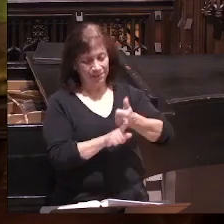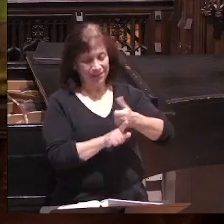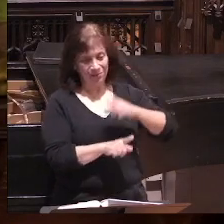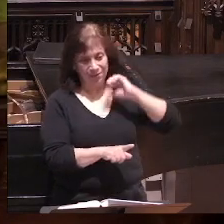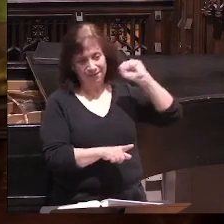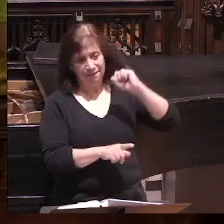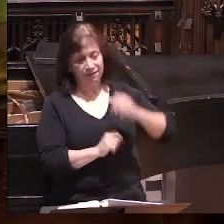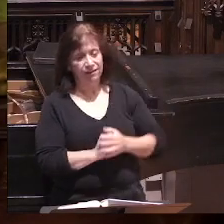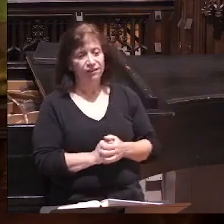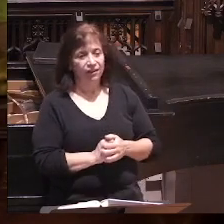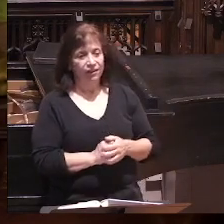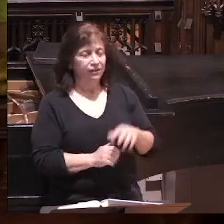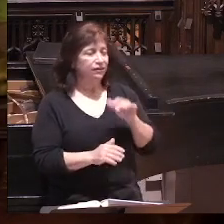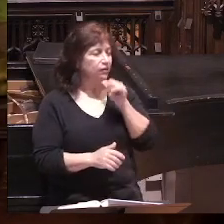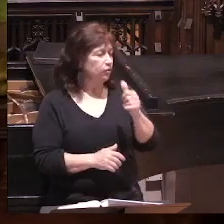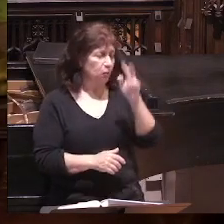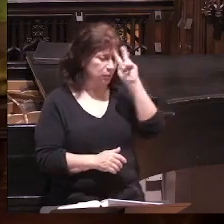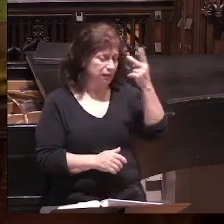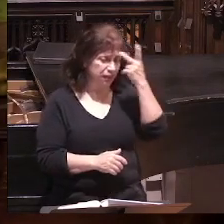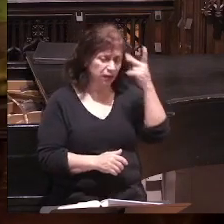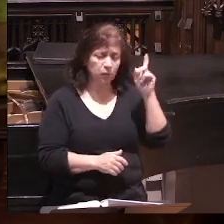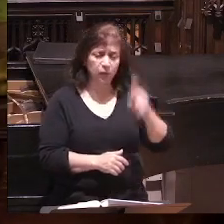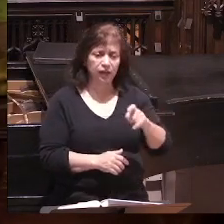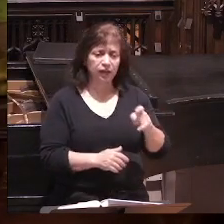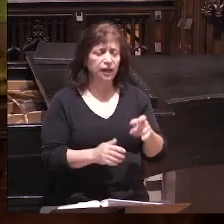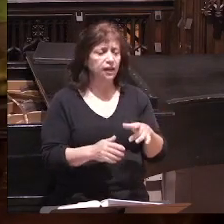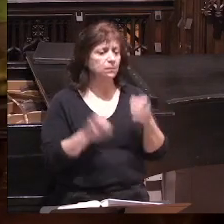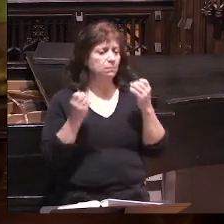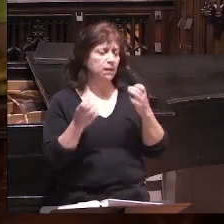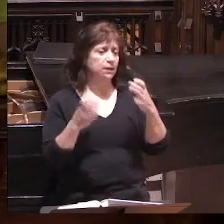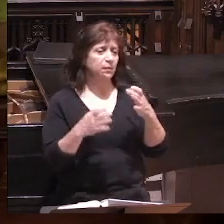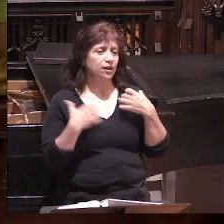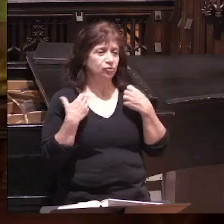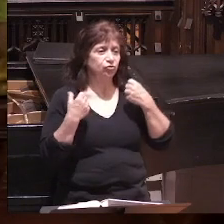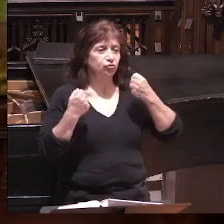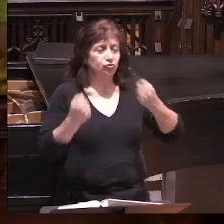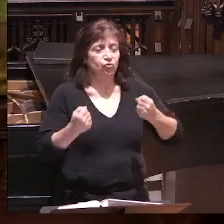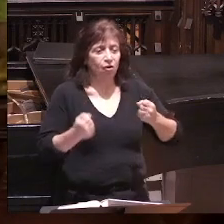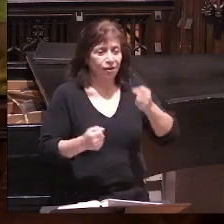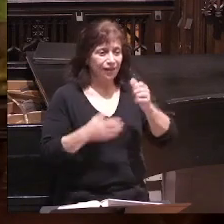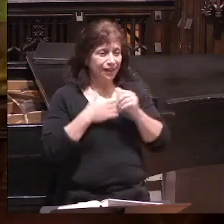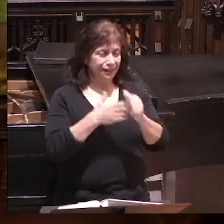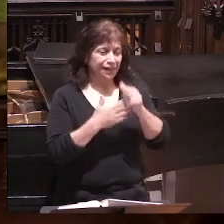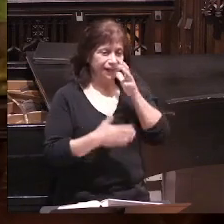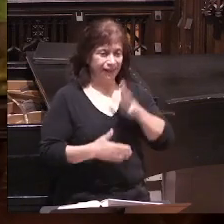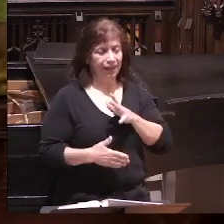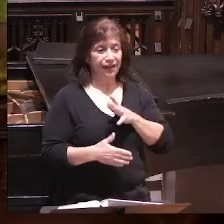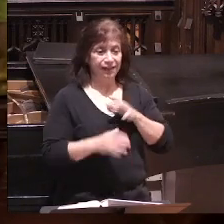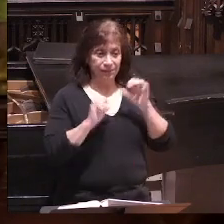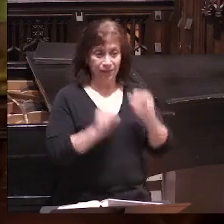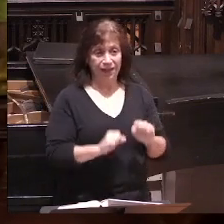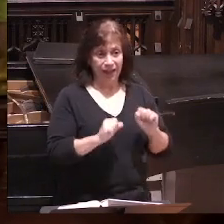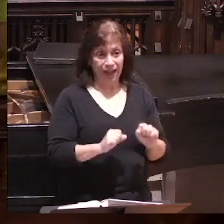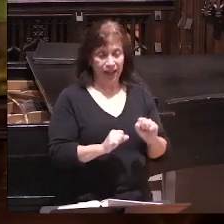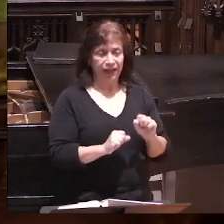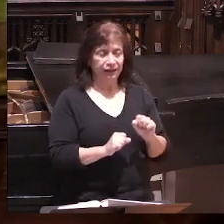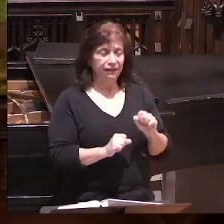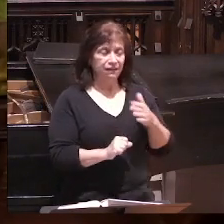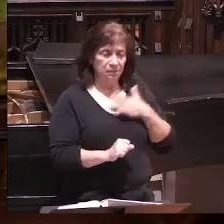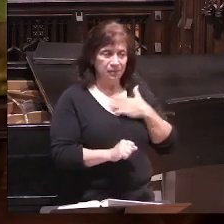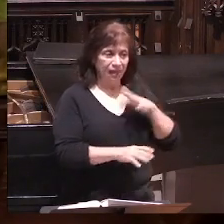we need all the strong, audacious, leading ladies we can get in the Bible. So I'm not